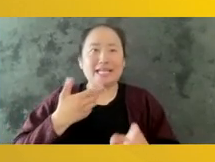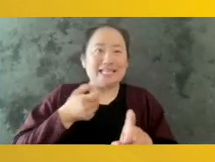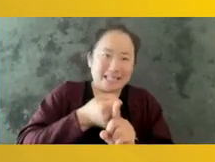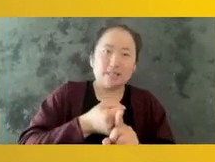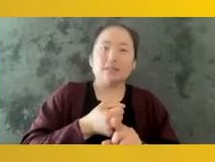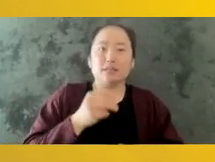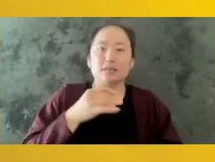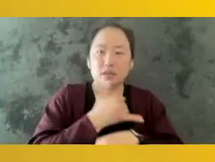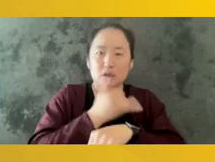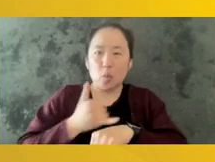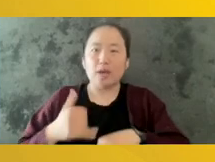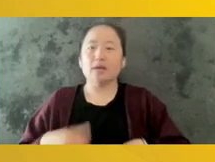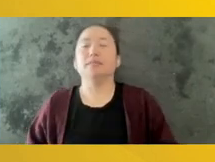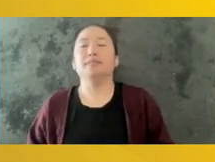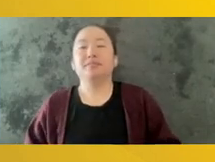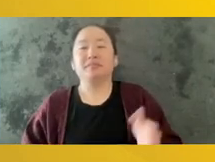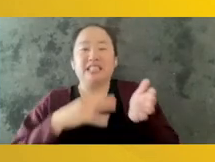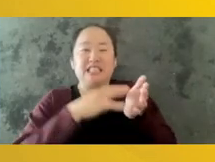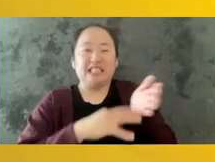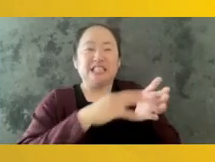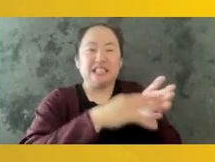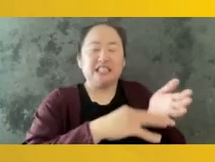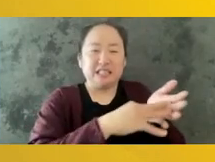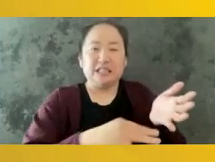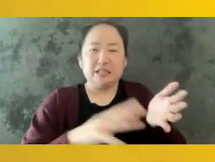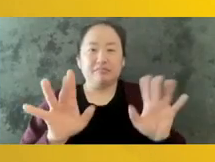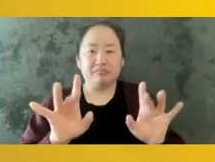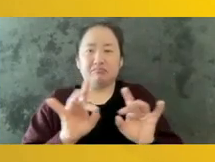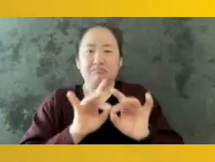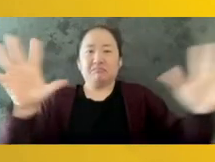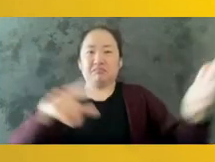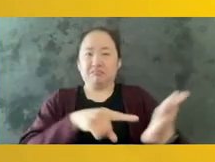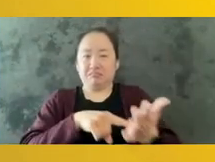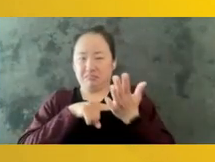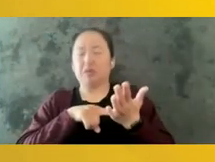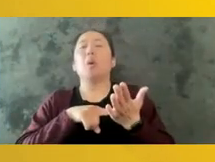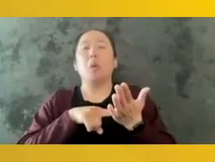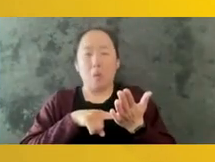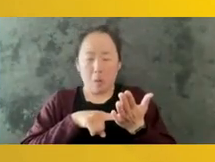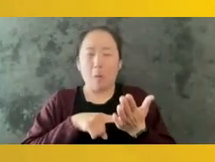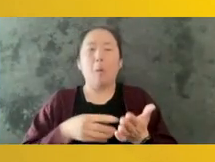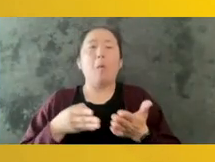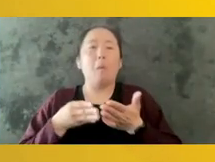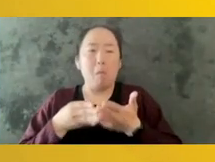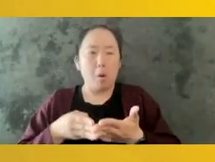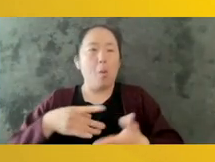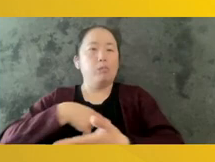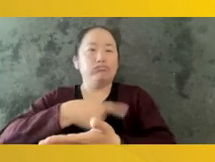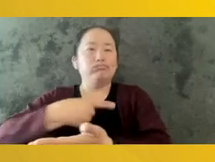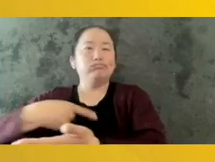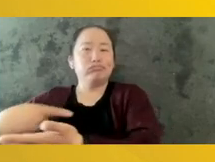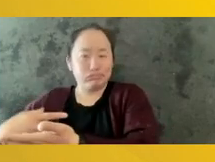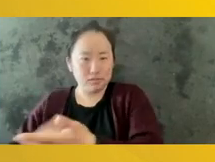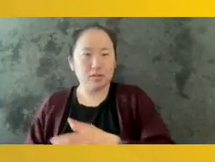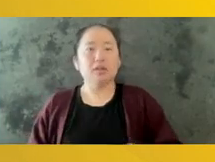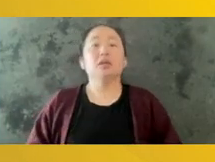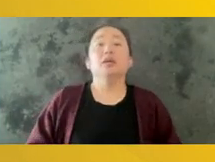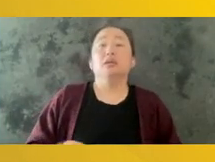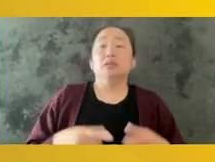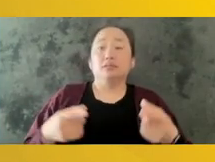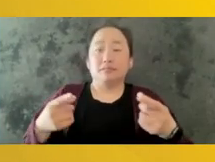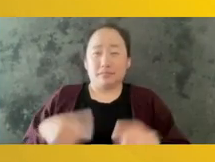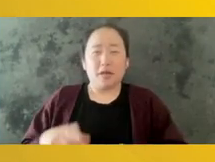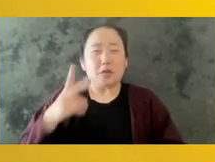slicing wounds are indicative of a boat strike. So basically the propeller hits the whale and we'll see in the next